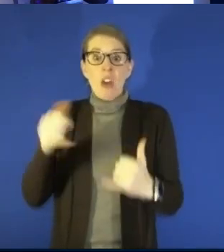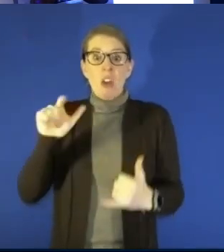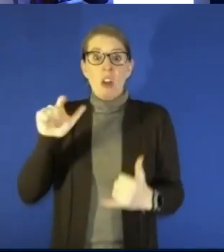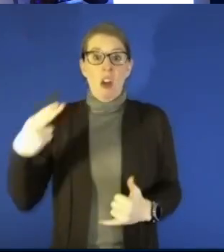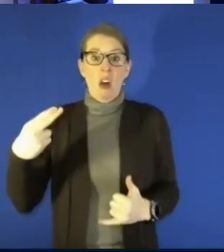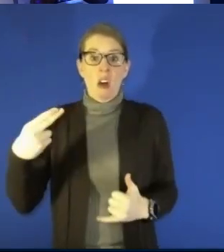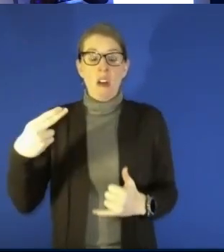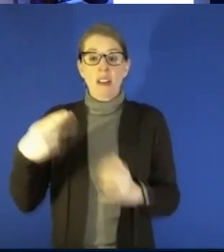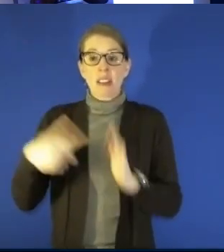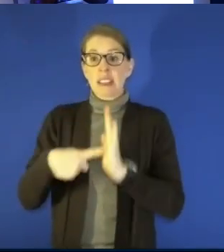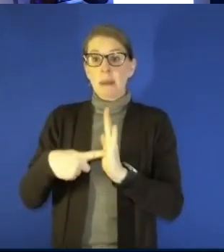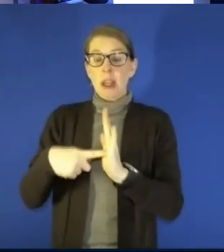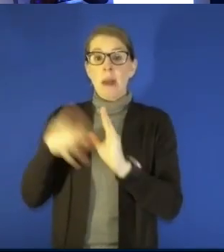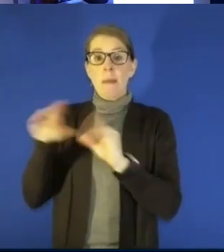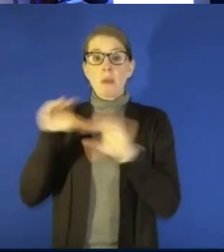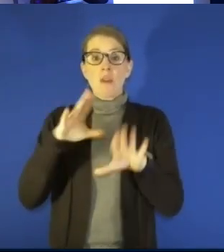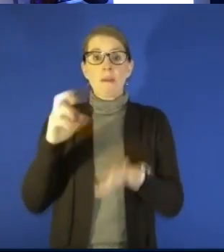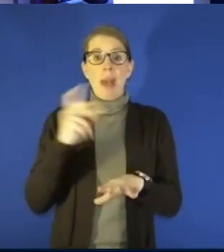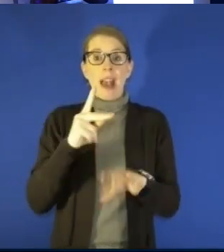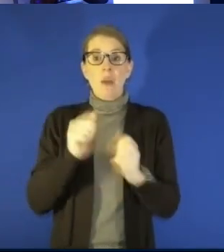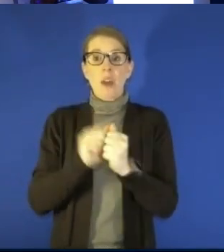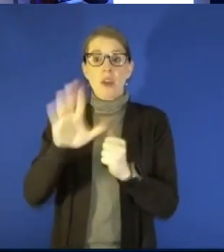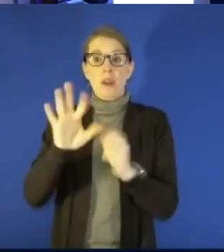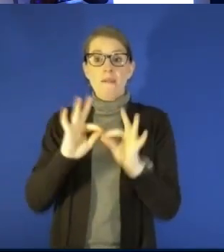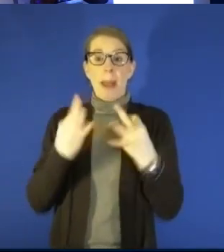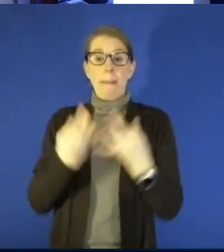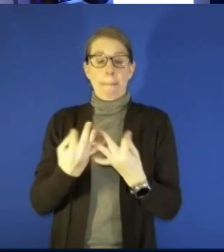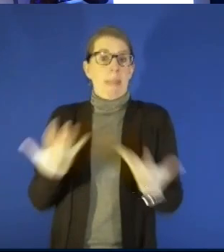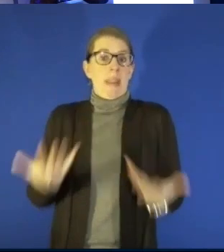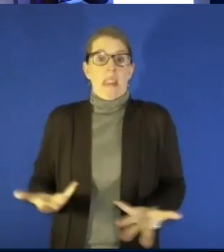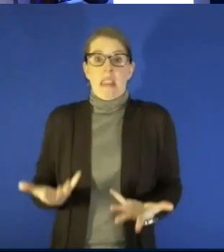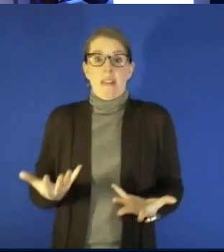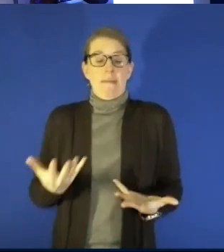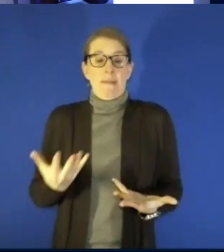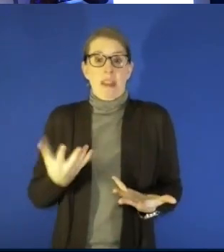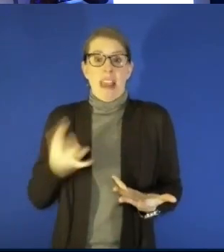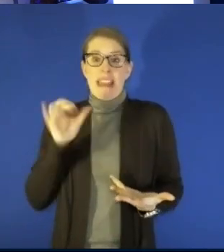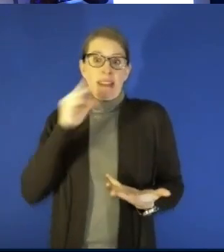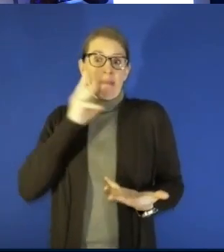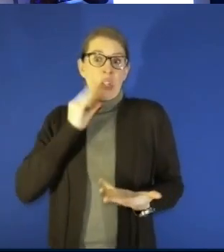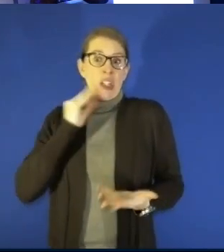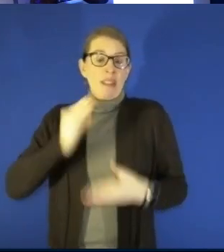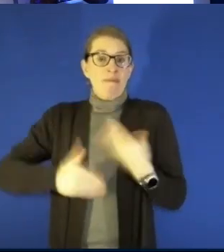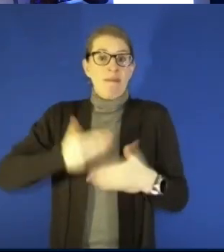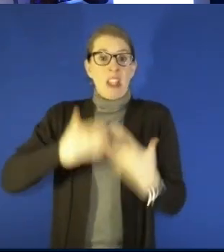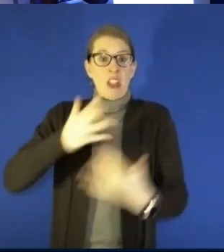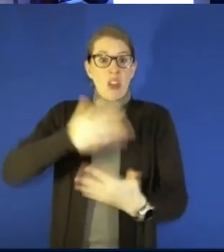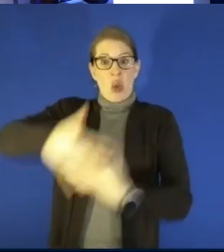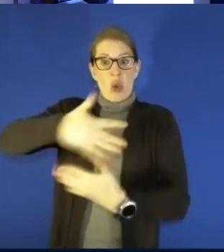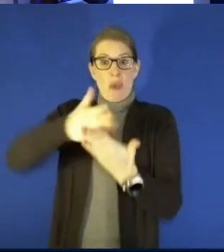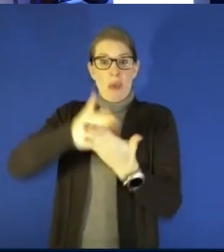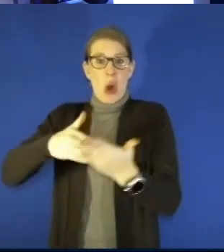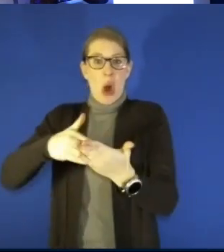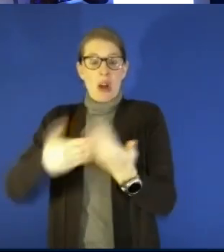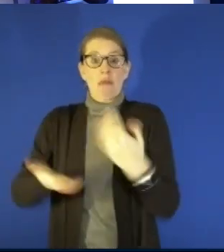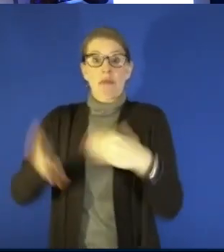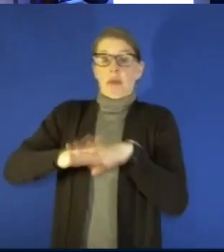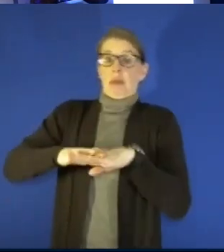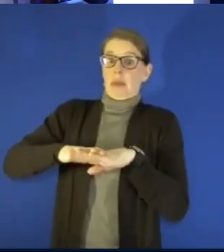symptoms. You had to move back in with your family. What has that been like? Just the social aspect of it on top of the health